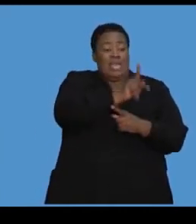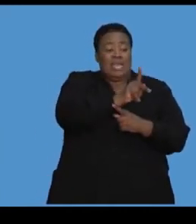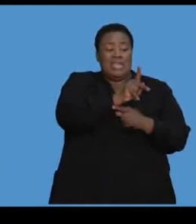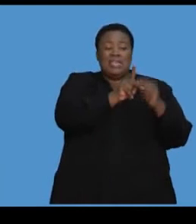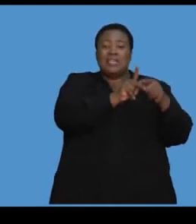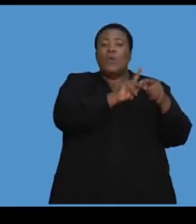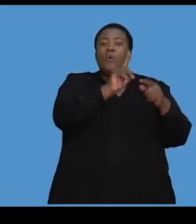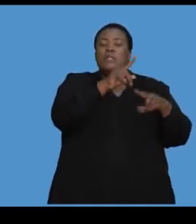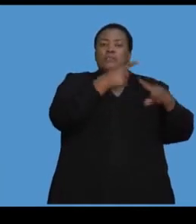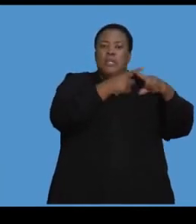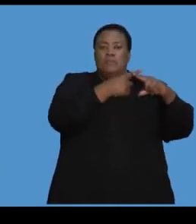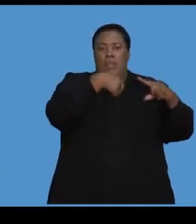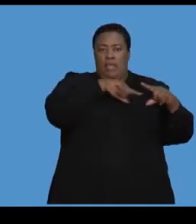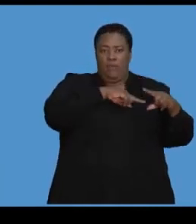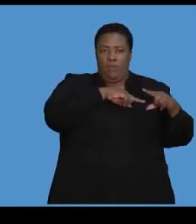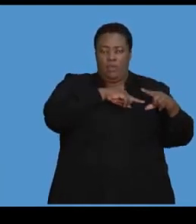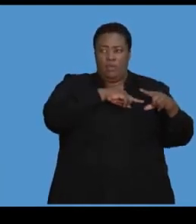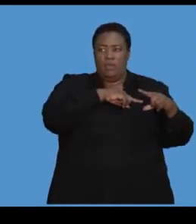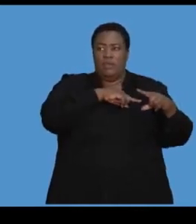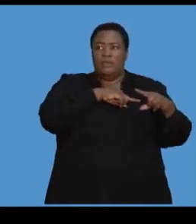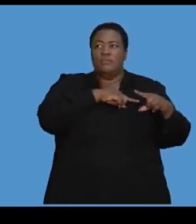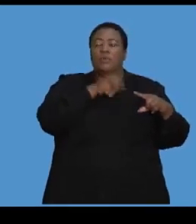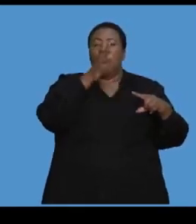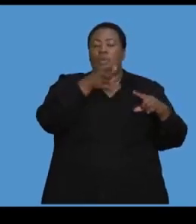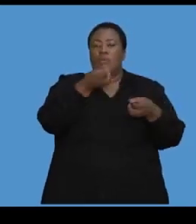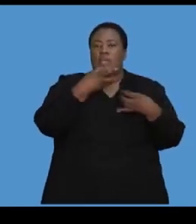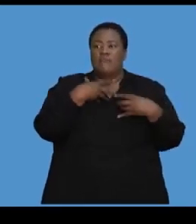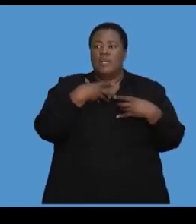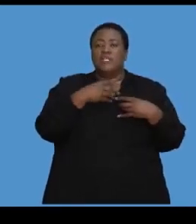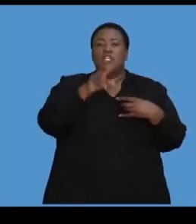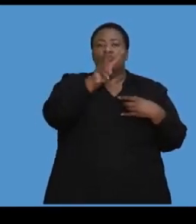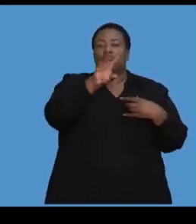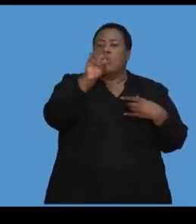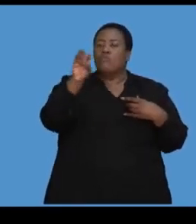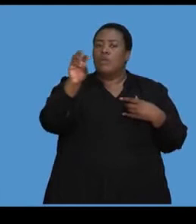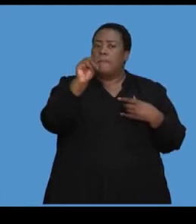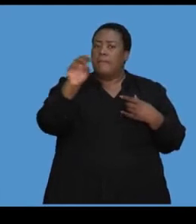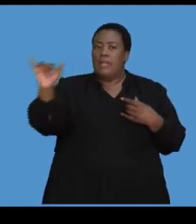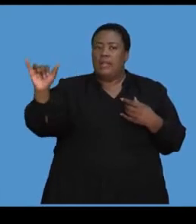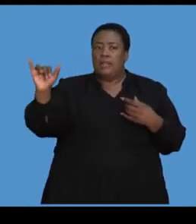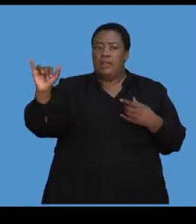It's y over I there, which is going to give us 200 million